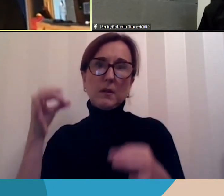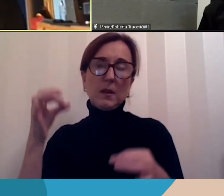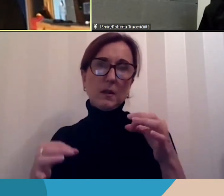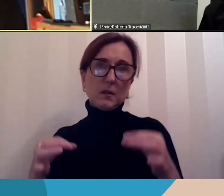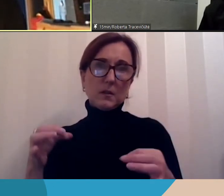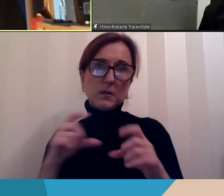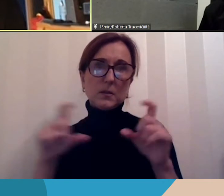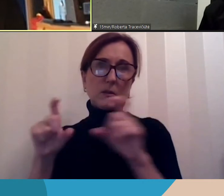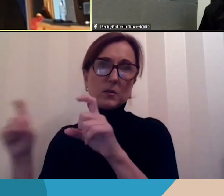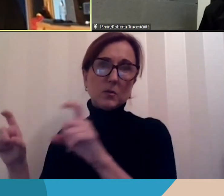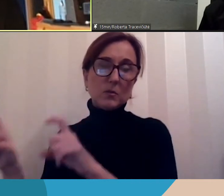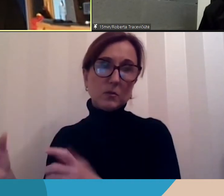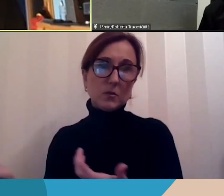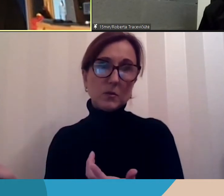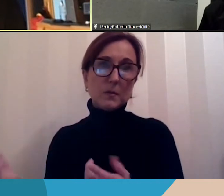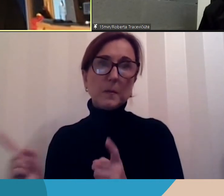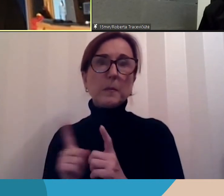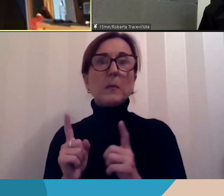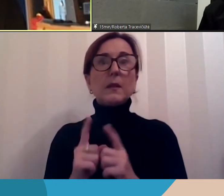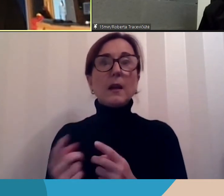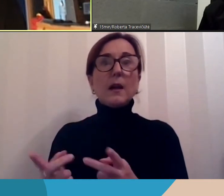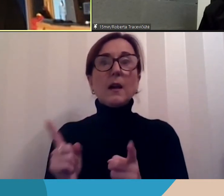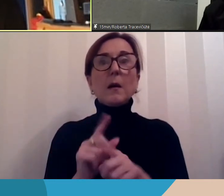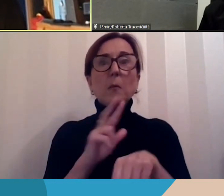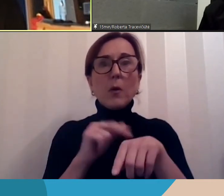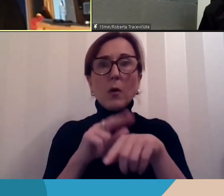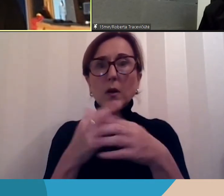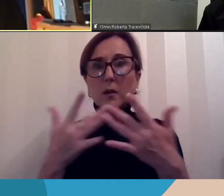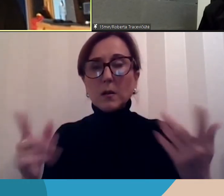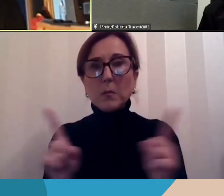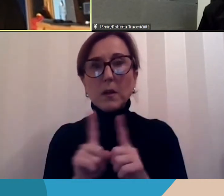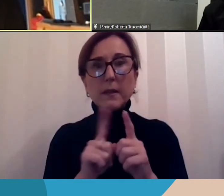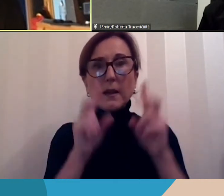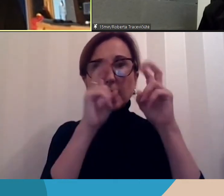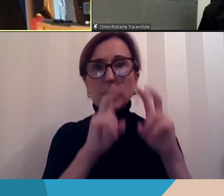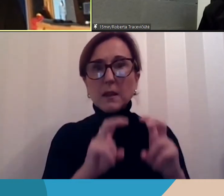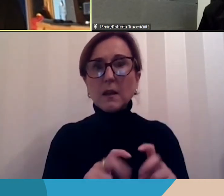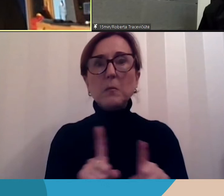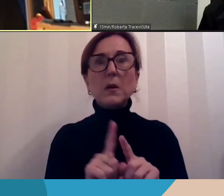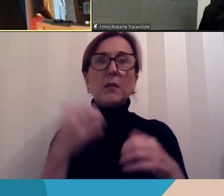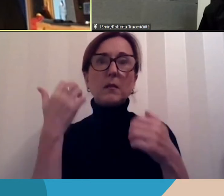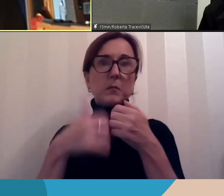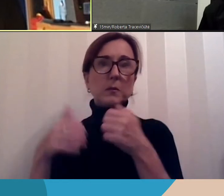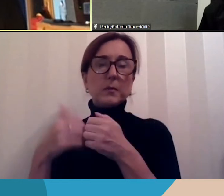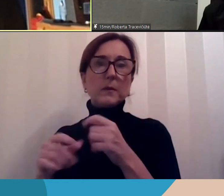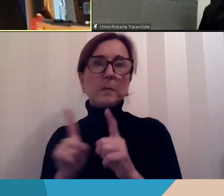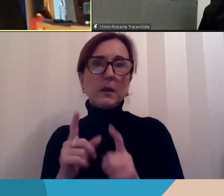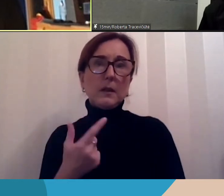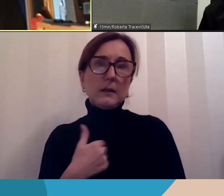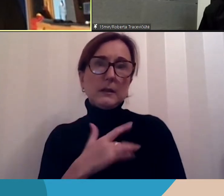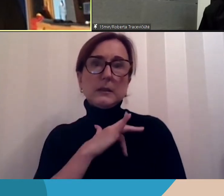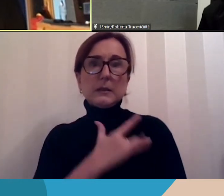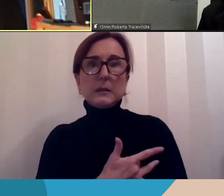because they see the inactivity of law enforcement institutions. They see the negative attitudes of